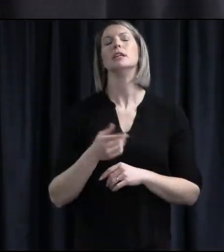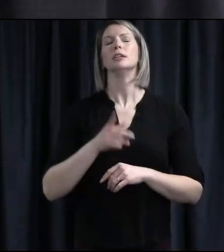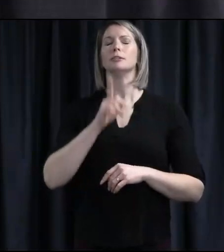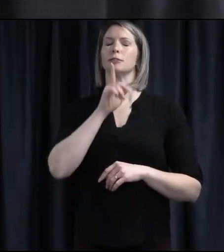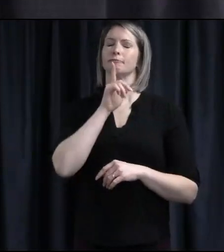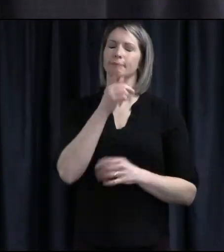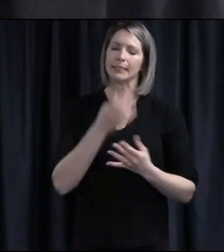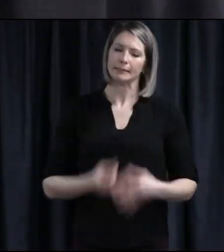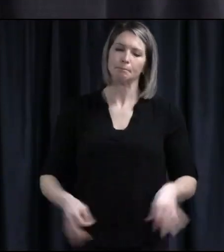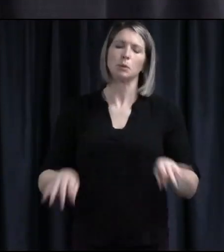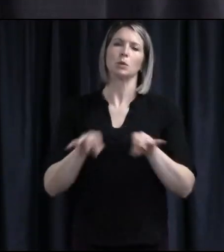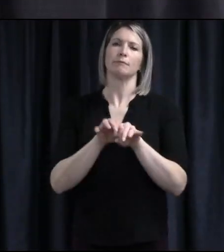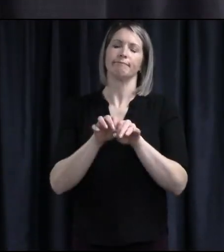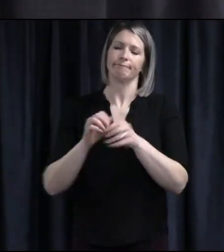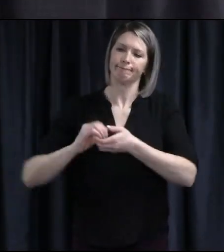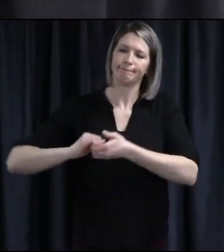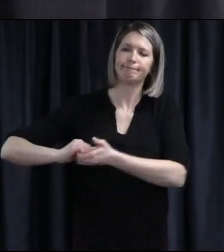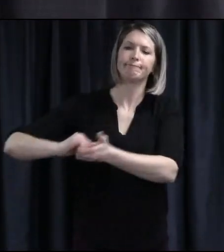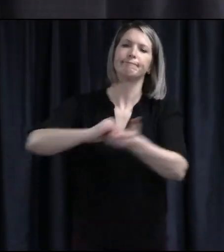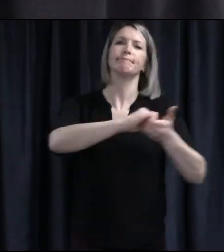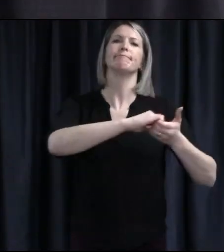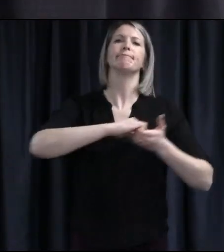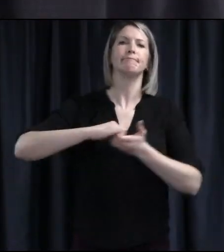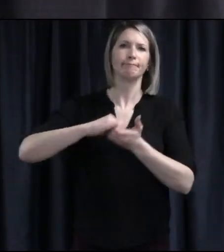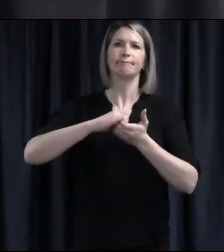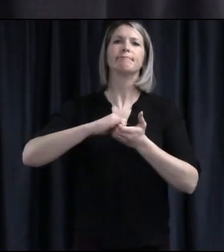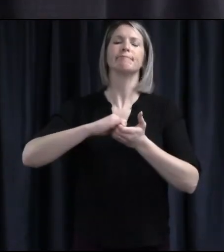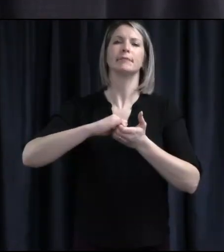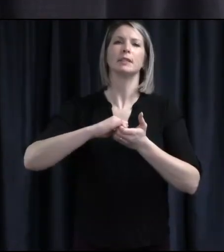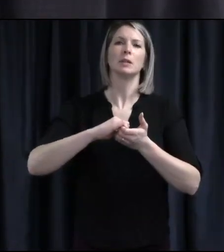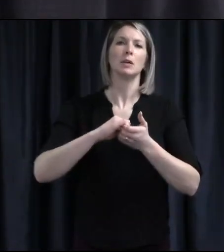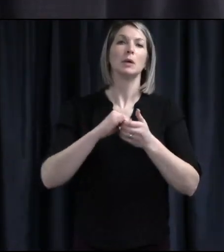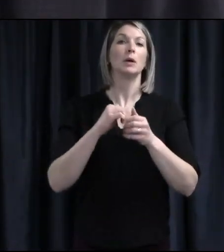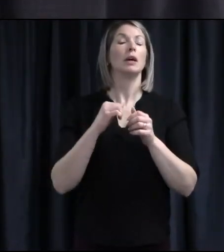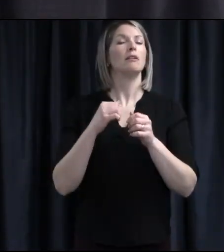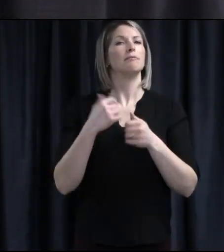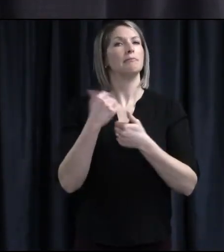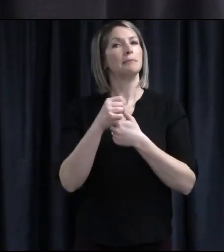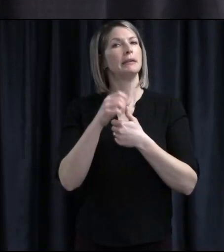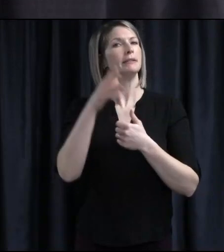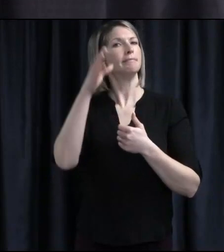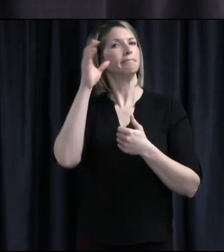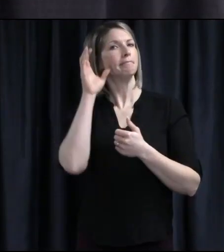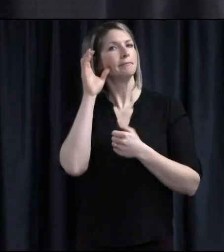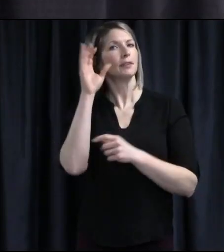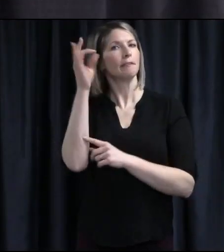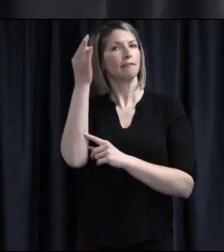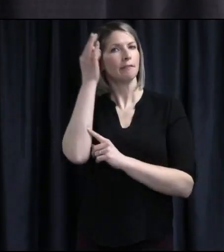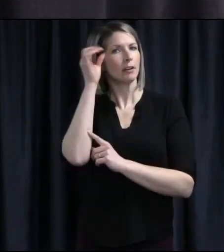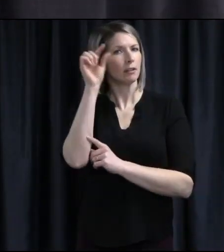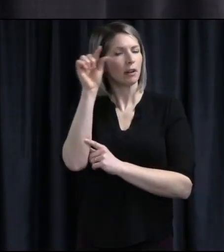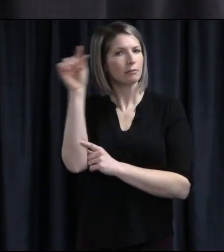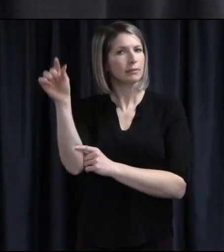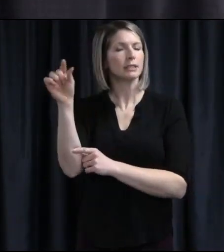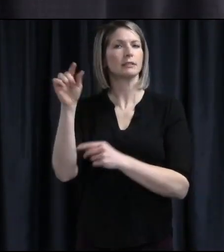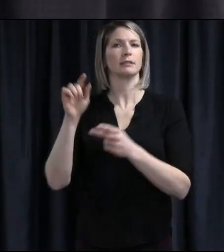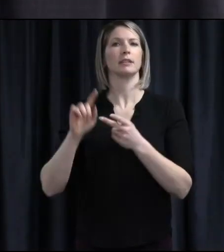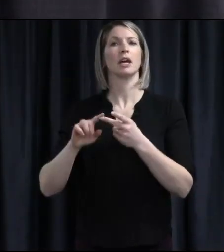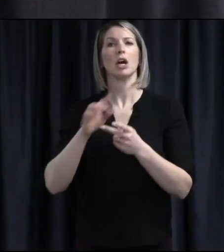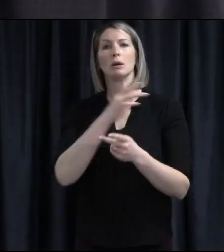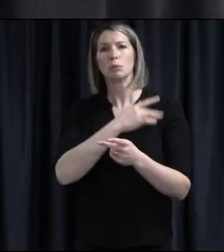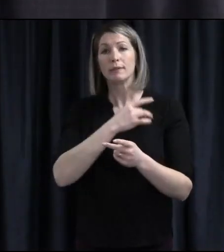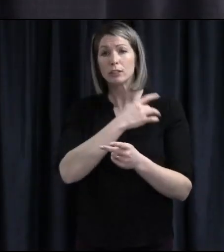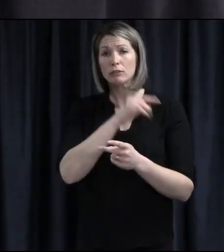It's extremely important that we continue to work together, work with the federal government and the benefits that they put in